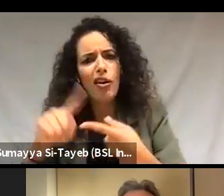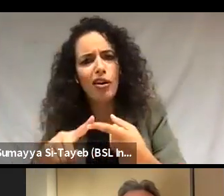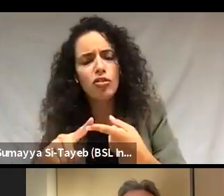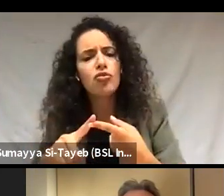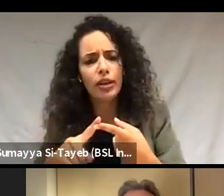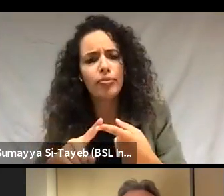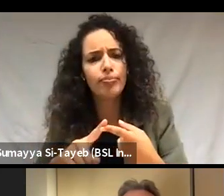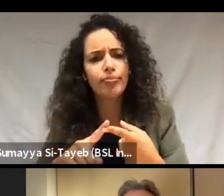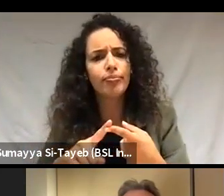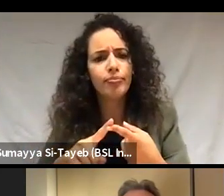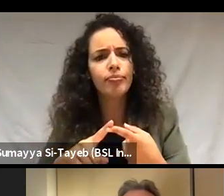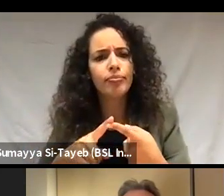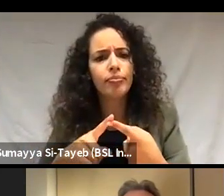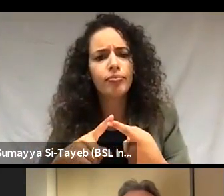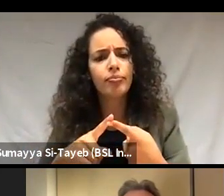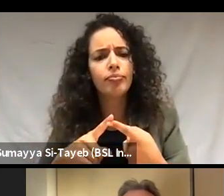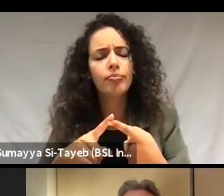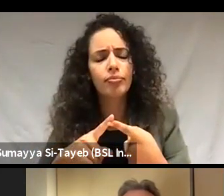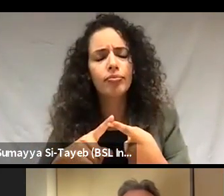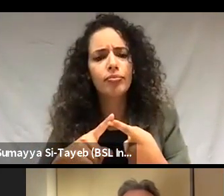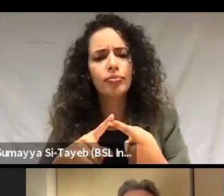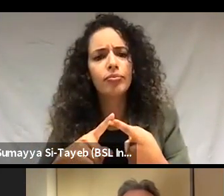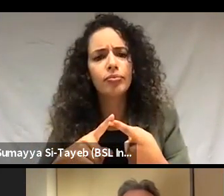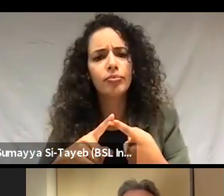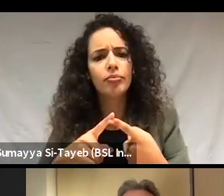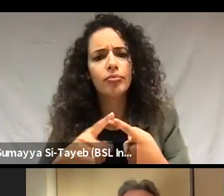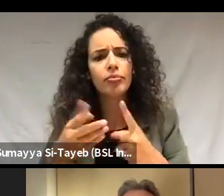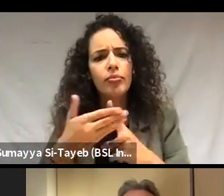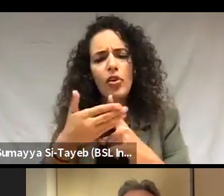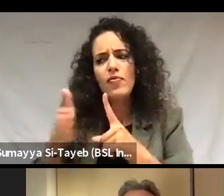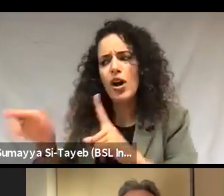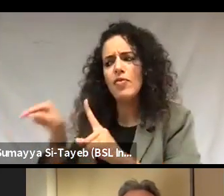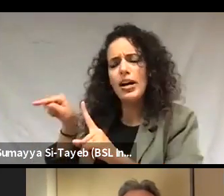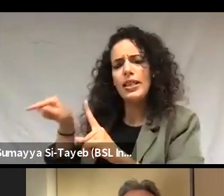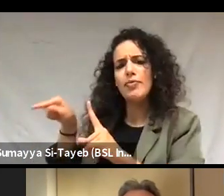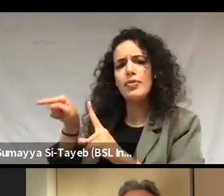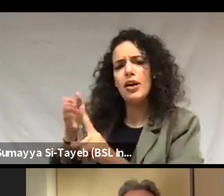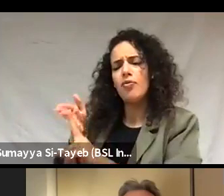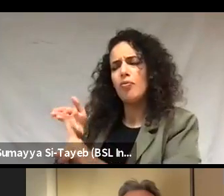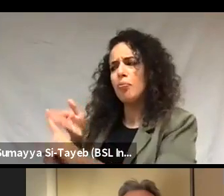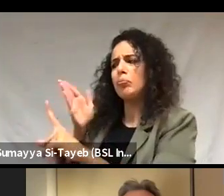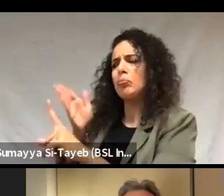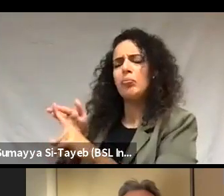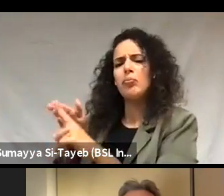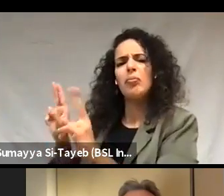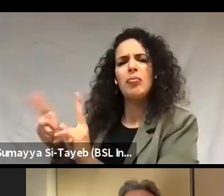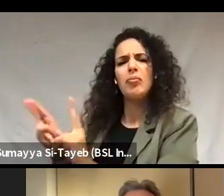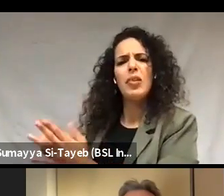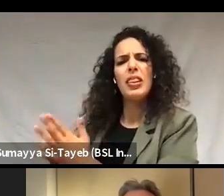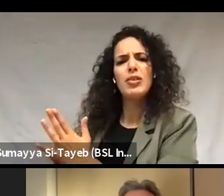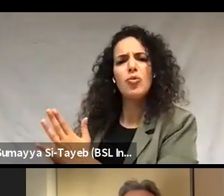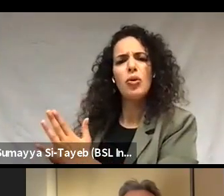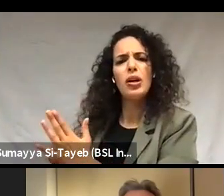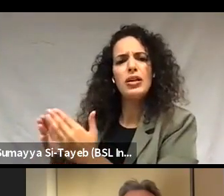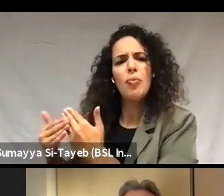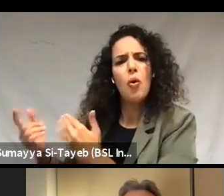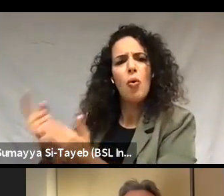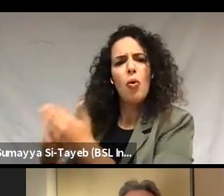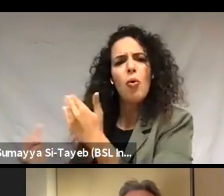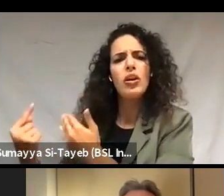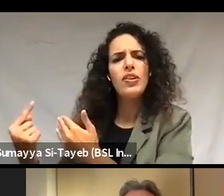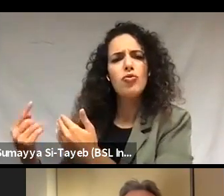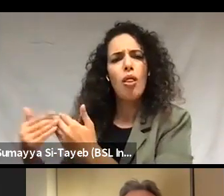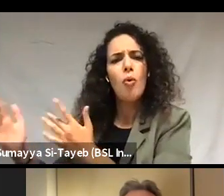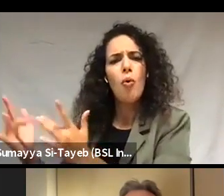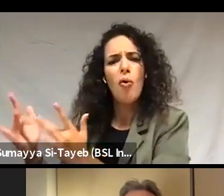right is known for being less organized and more individual in nature and very online in nature, and